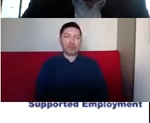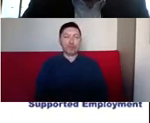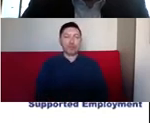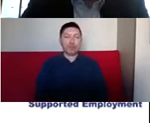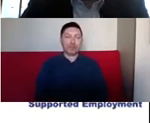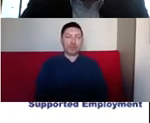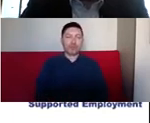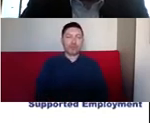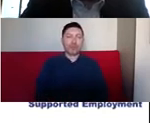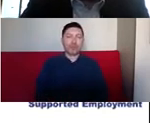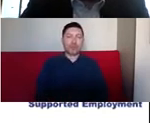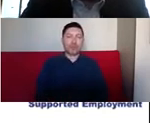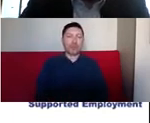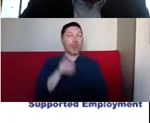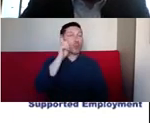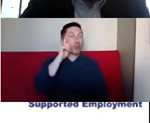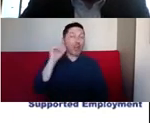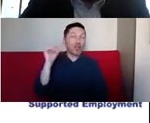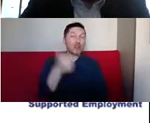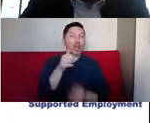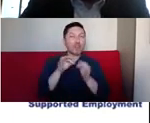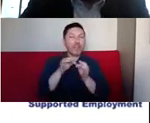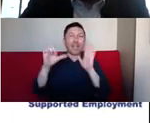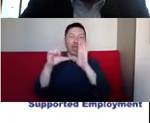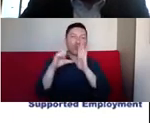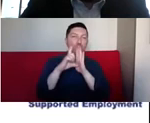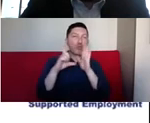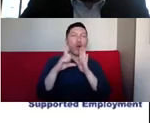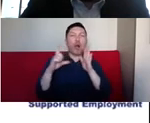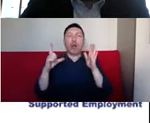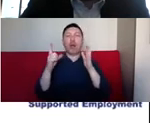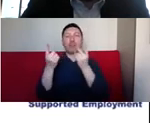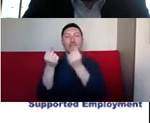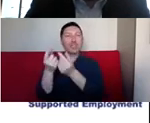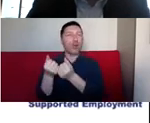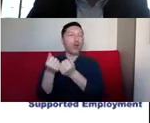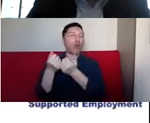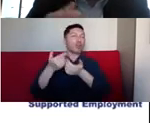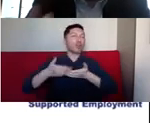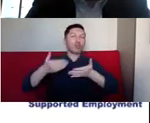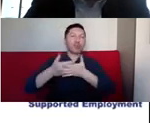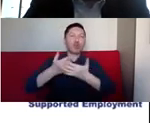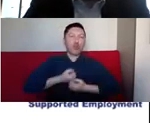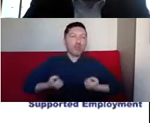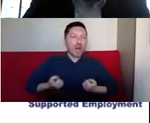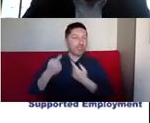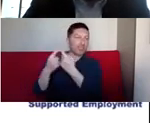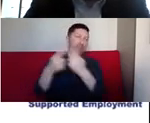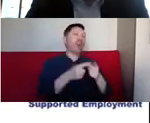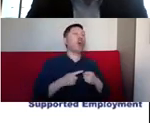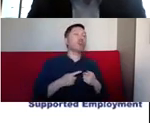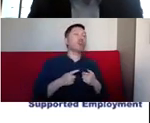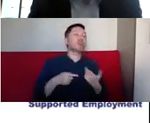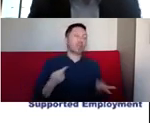different context in each country. In particular, there's the legal framework. It differentiates in every country. We